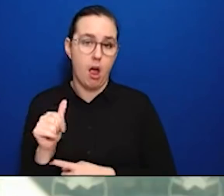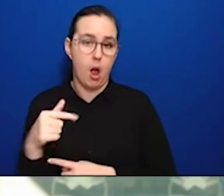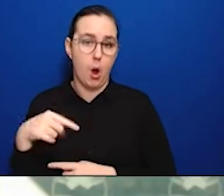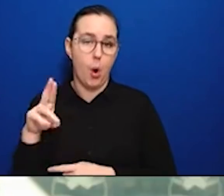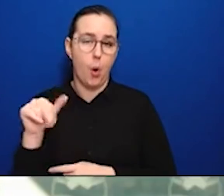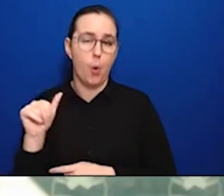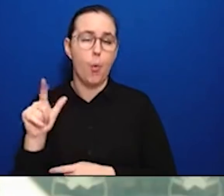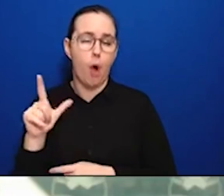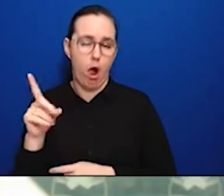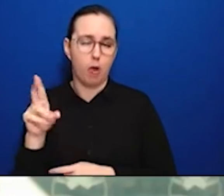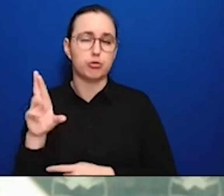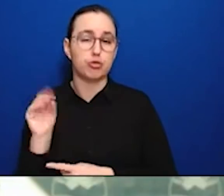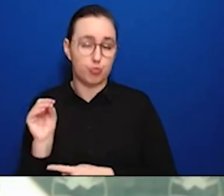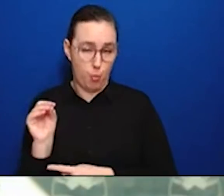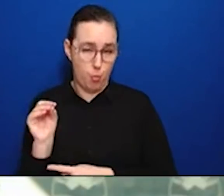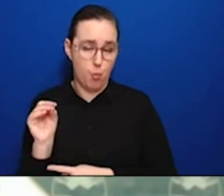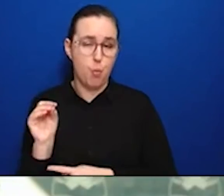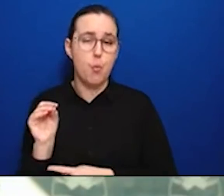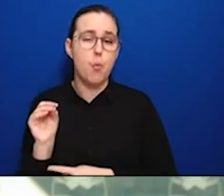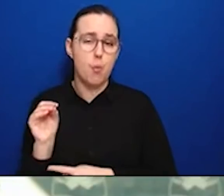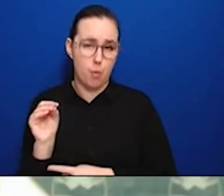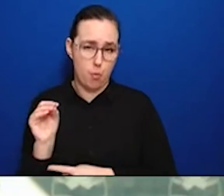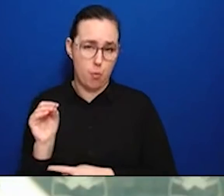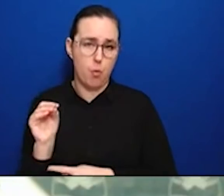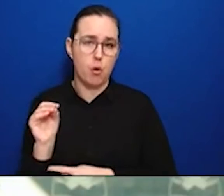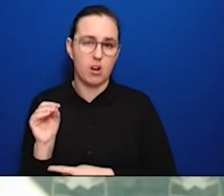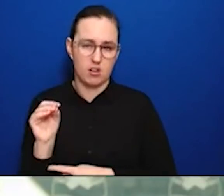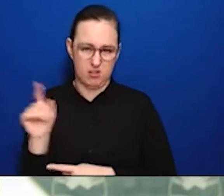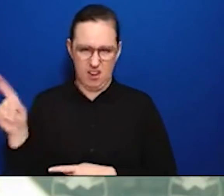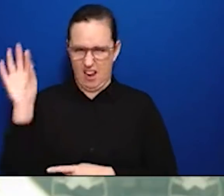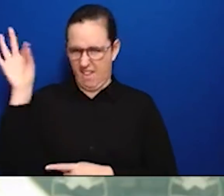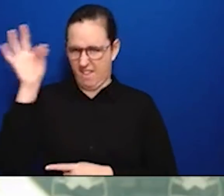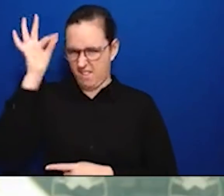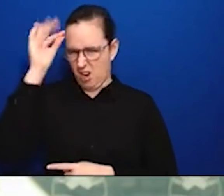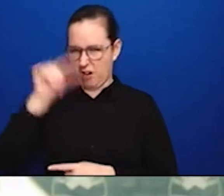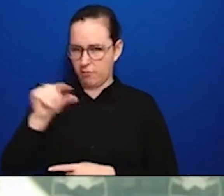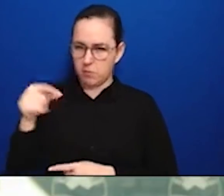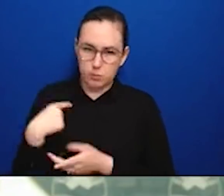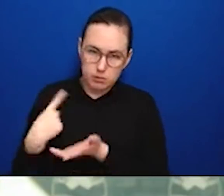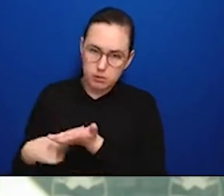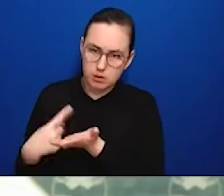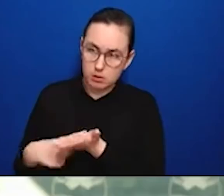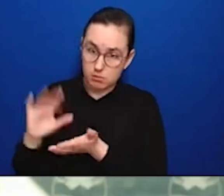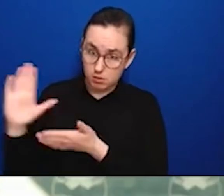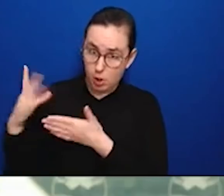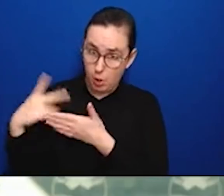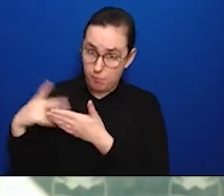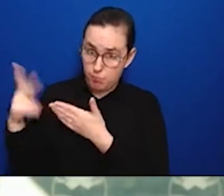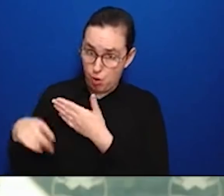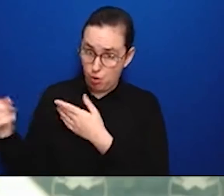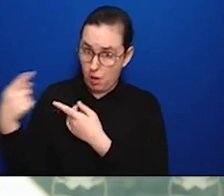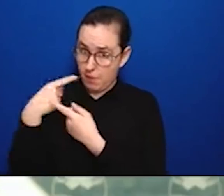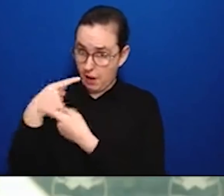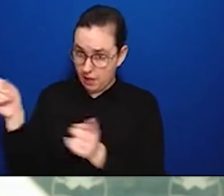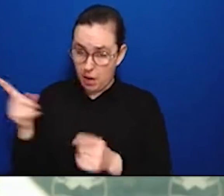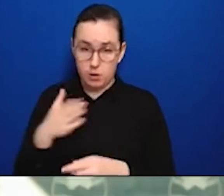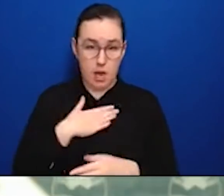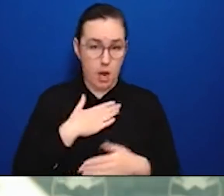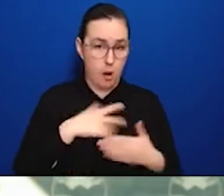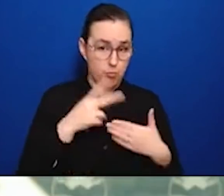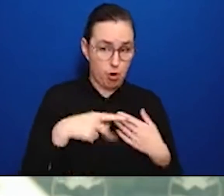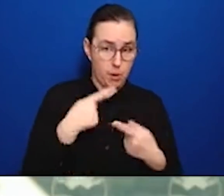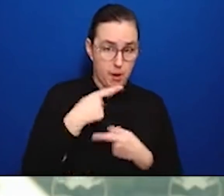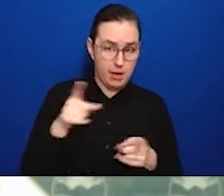of the pandemic to make sure that our programs are complementary. We know that the federal government came in with supports for businesses that